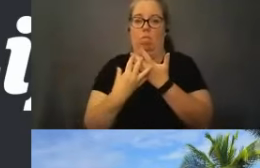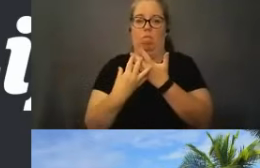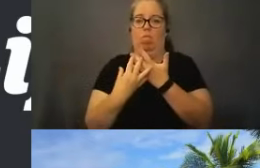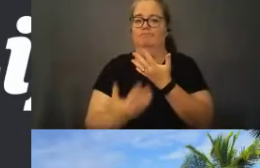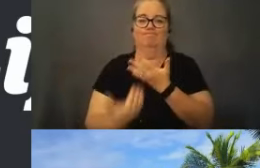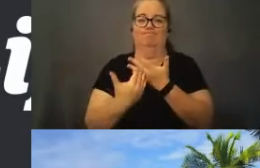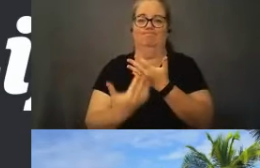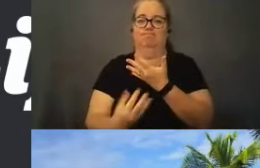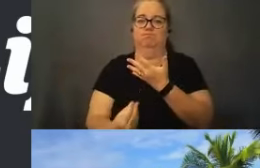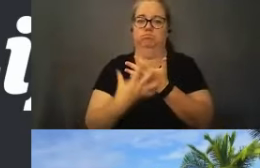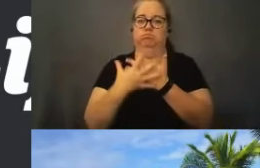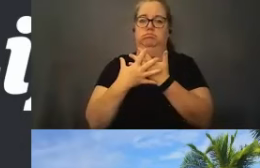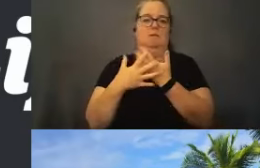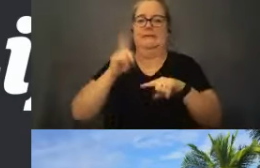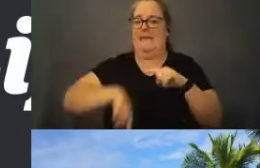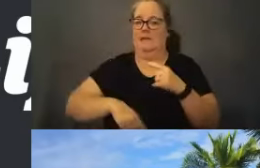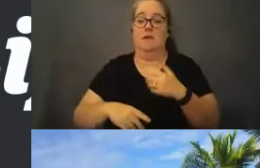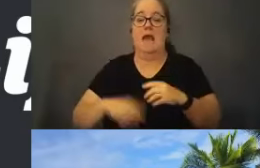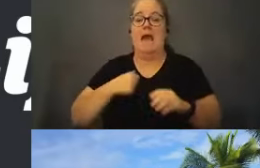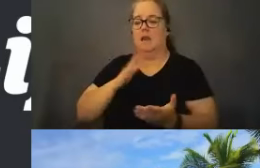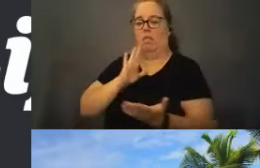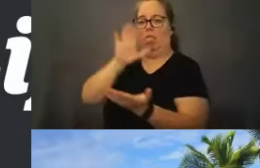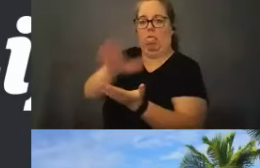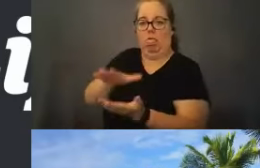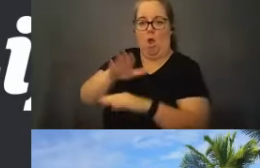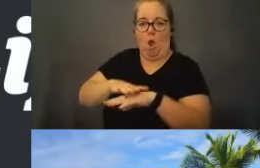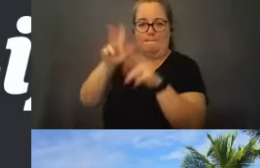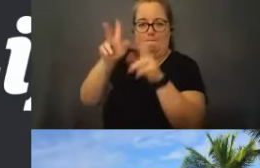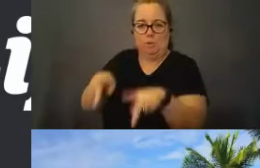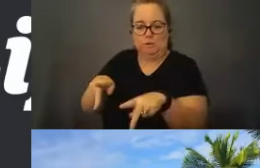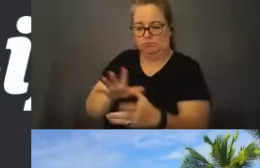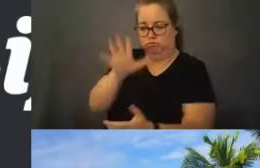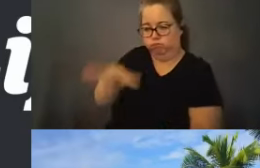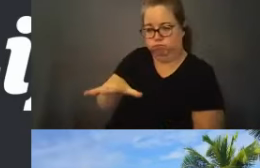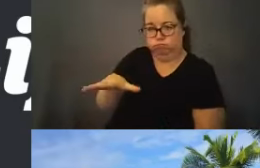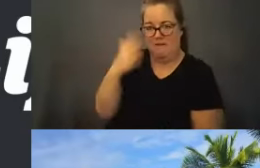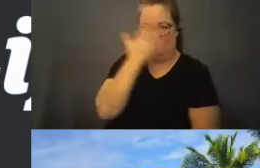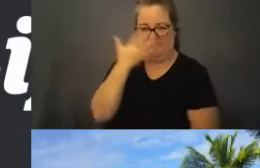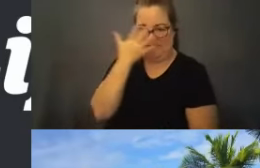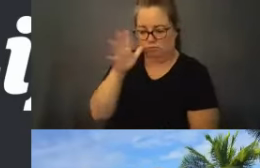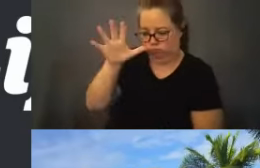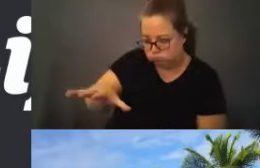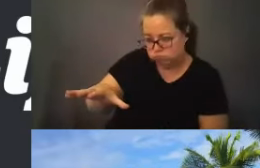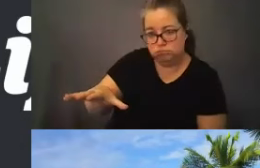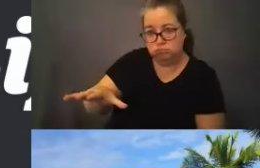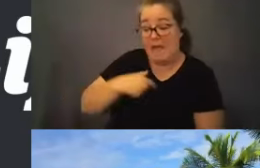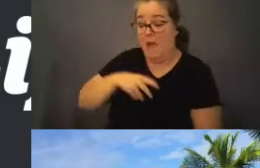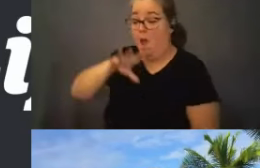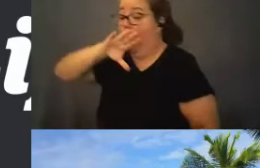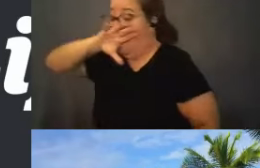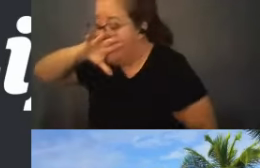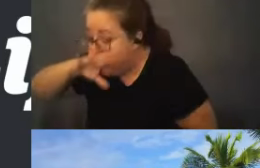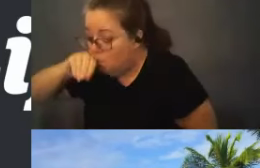I can put this on a person that's not breathing. And then when I put my mouth on it and breathe on